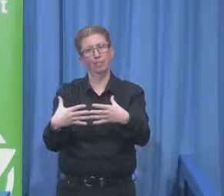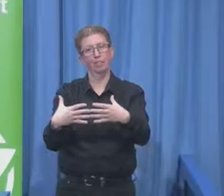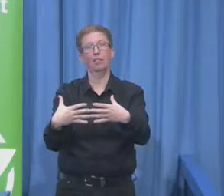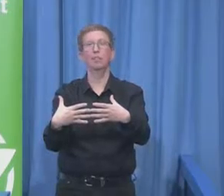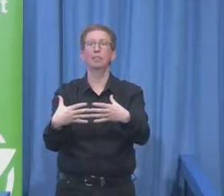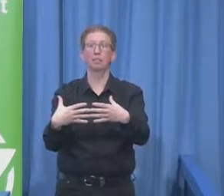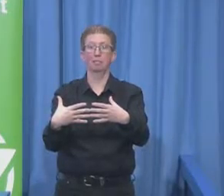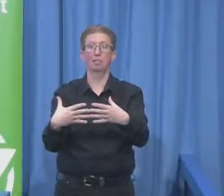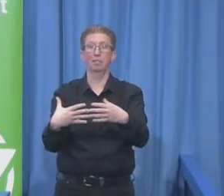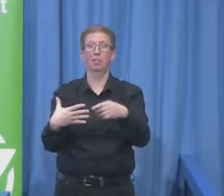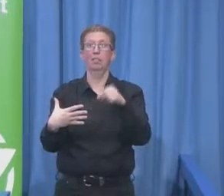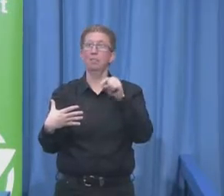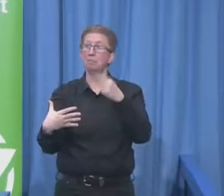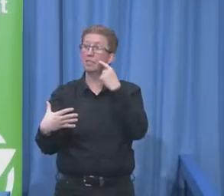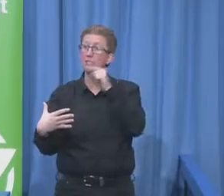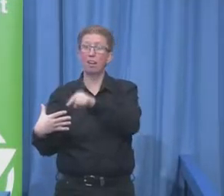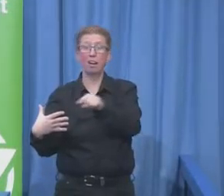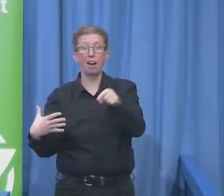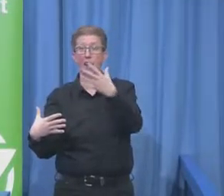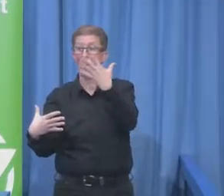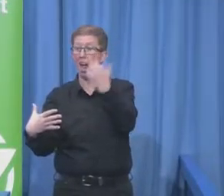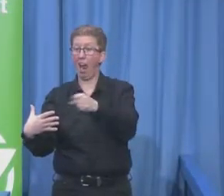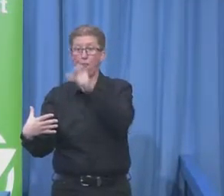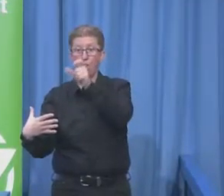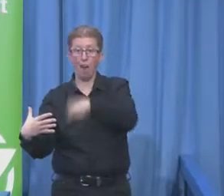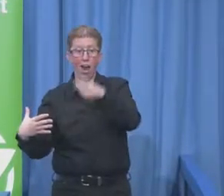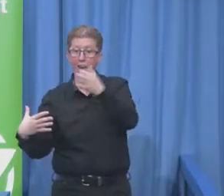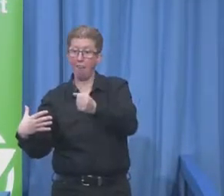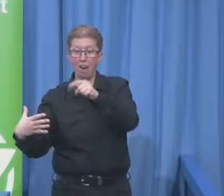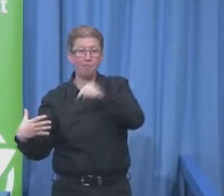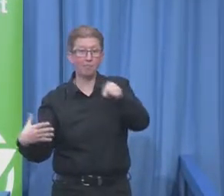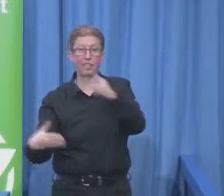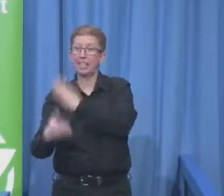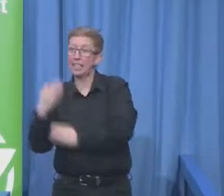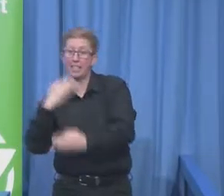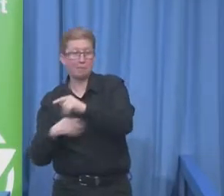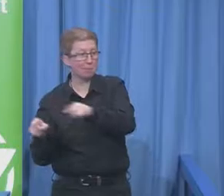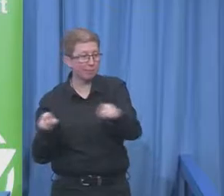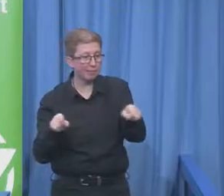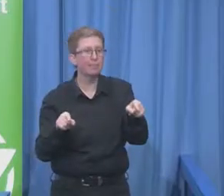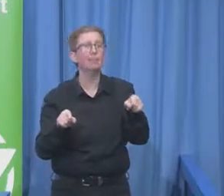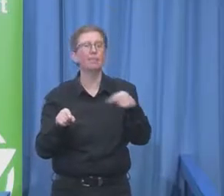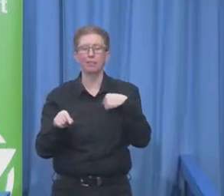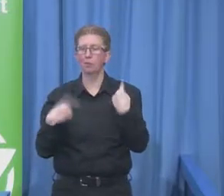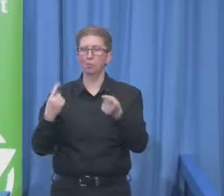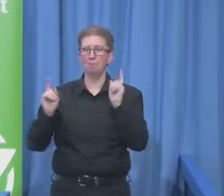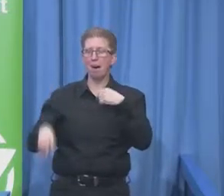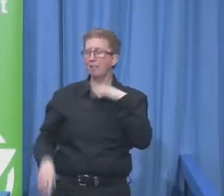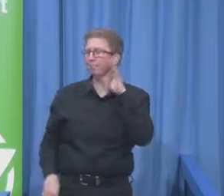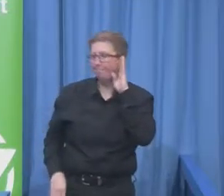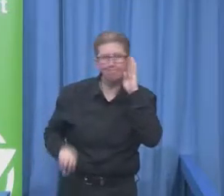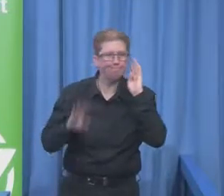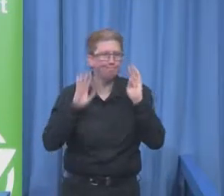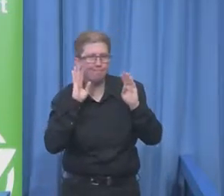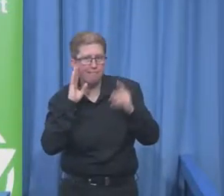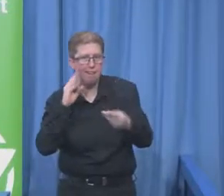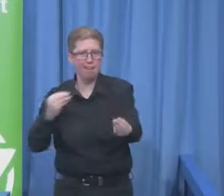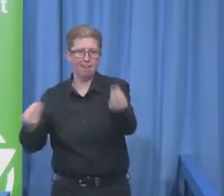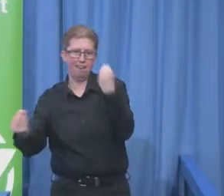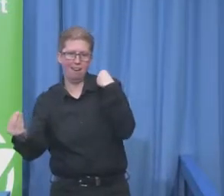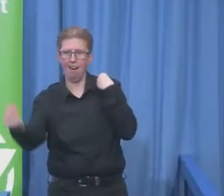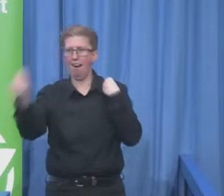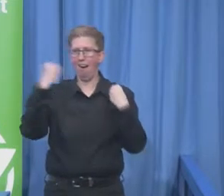In fact, I myself, when I began the work, I thought it's important to do this. So what I did was I traveled across